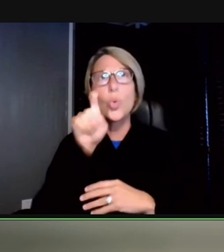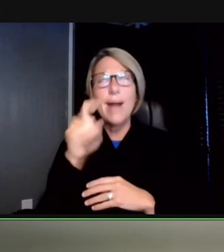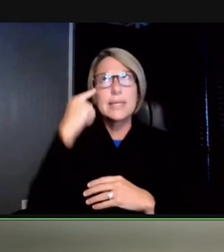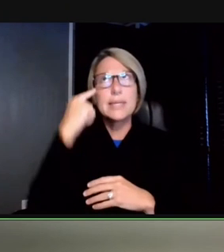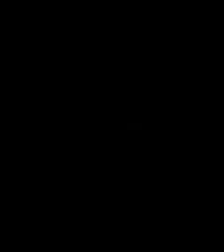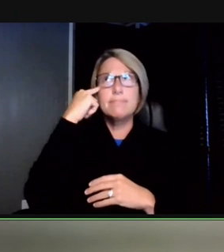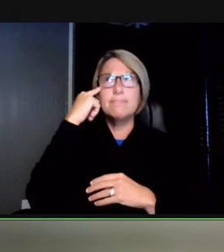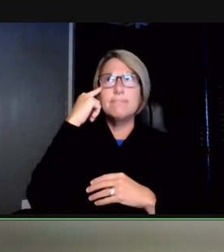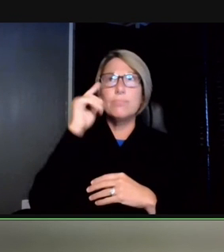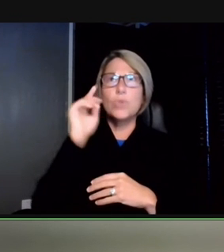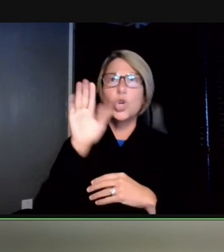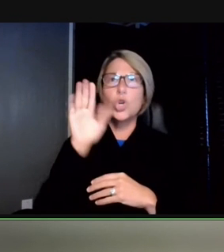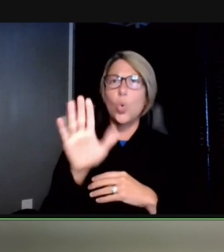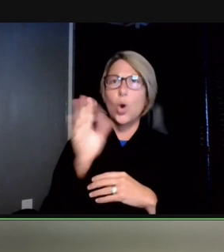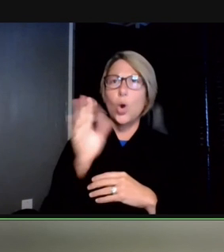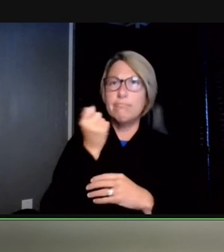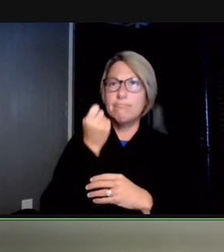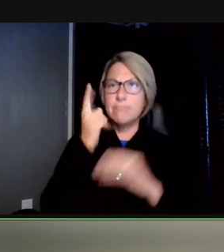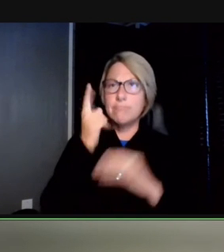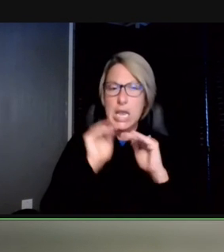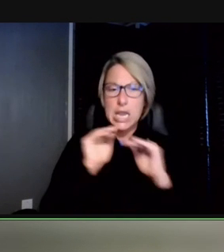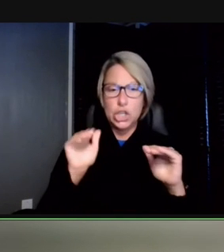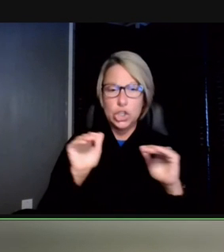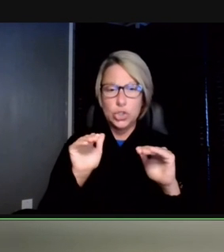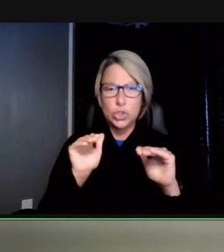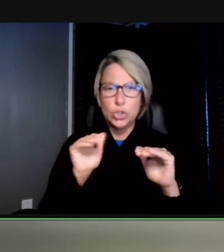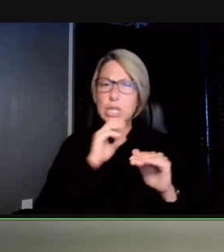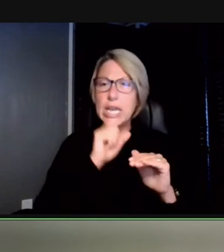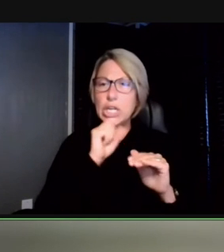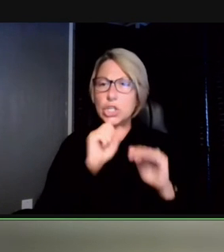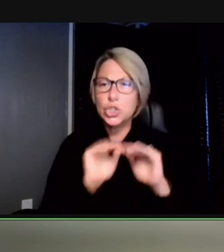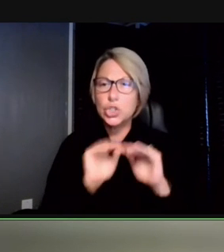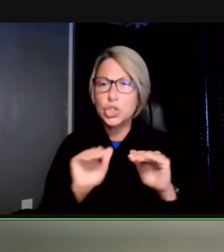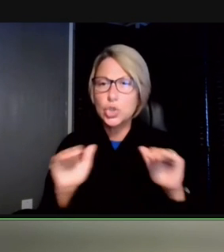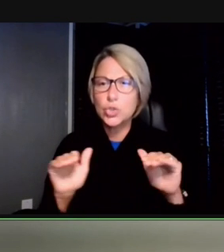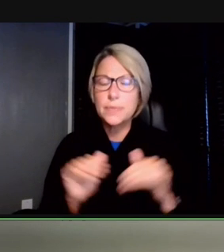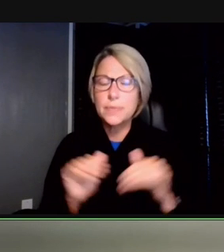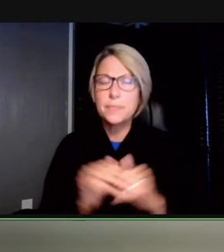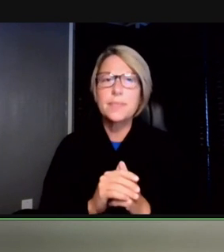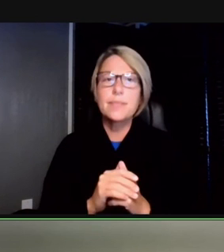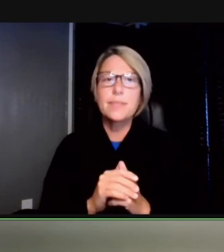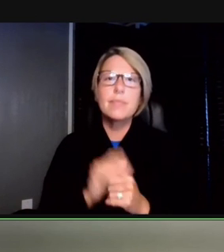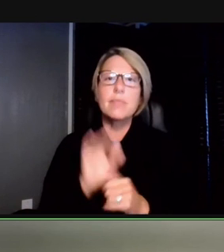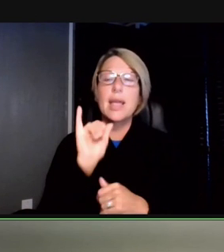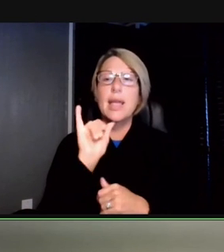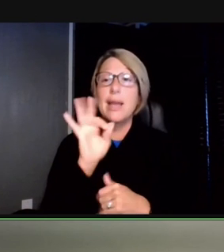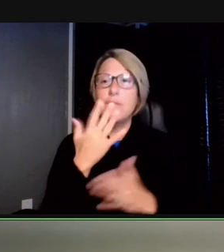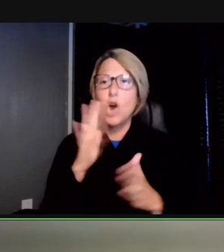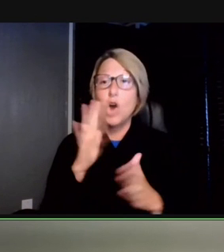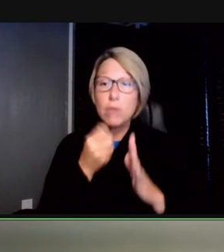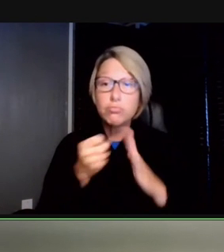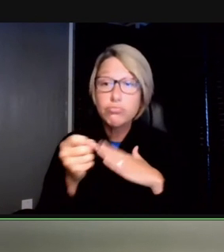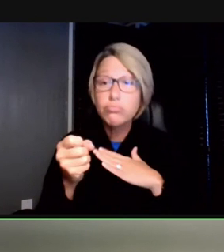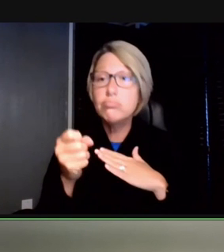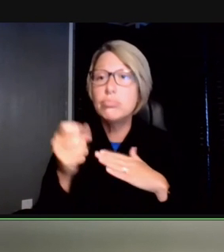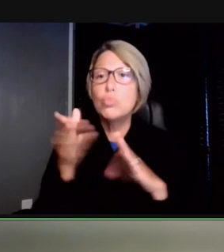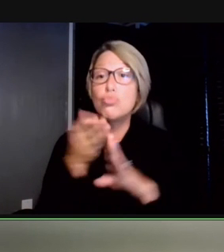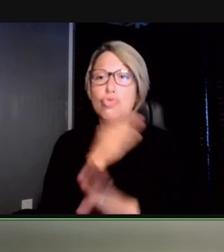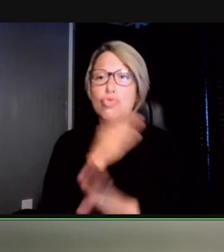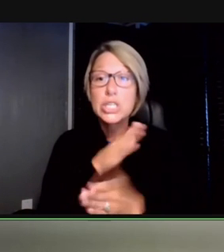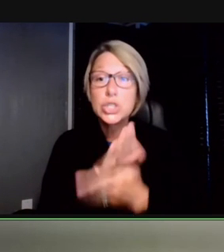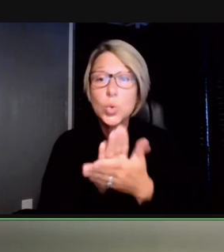children, okay? That if they are either in preschool, elementary school, or if